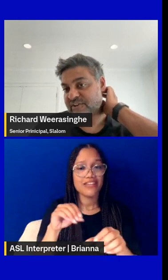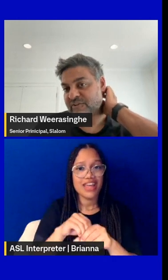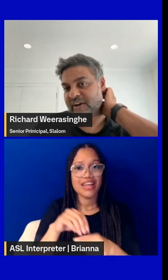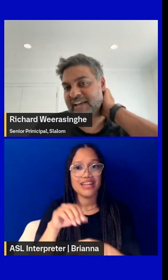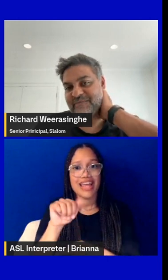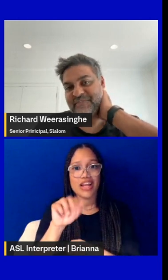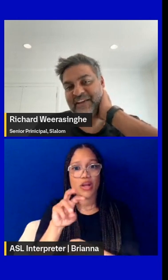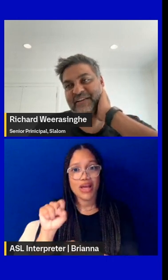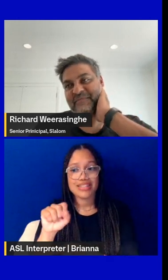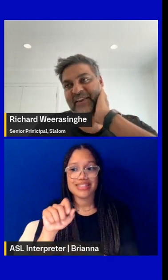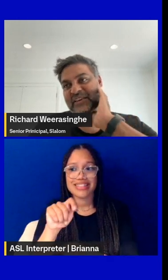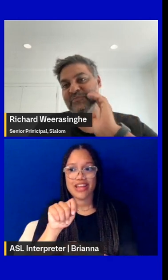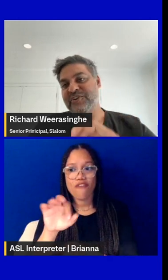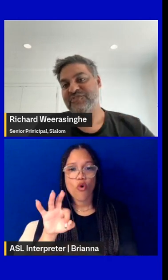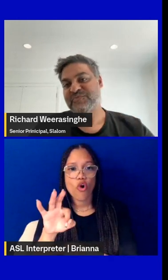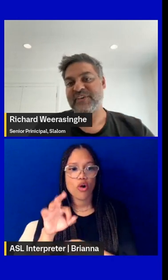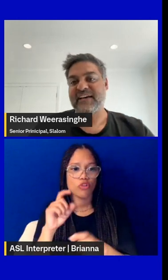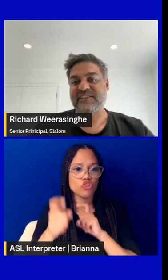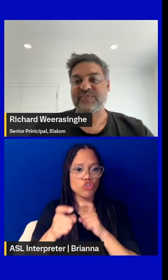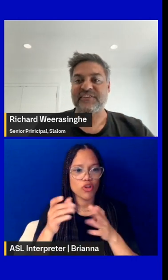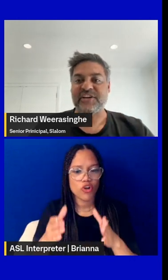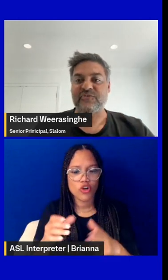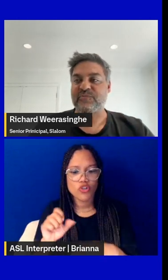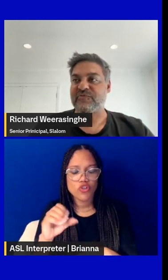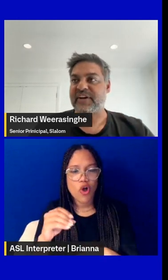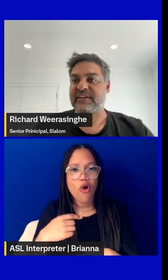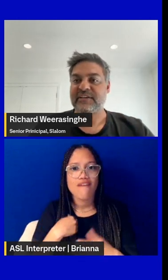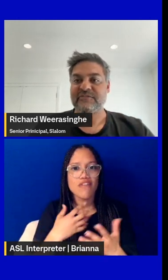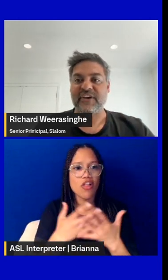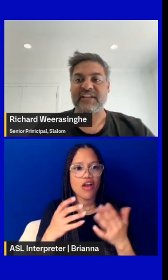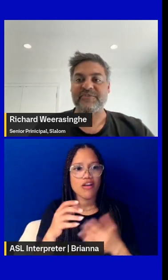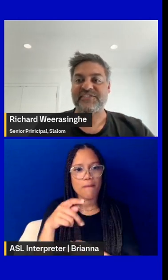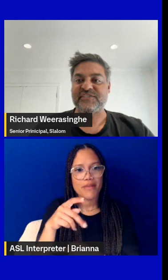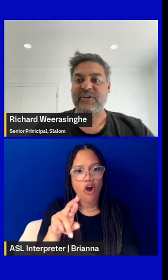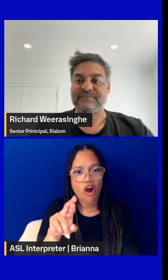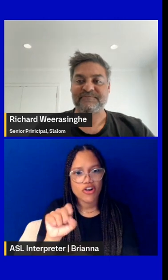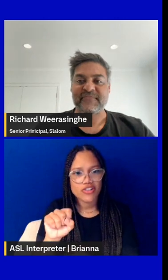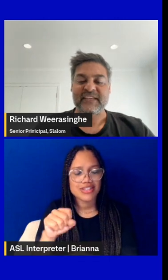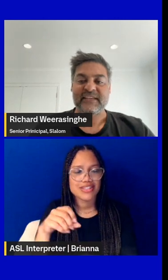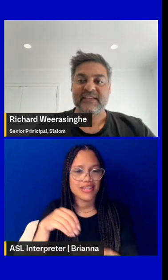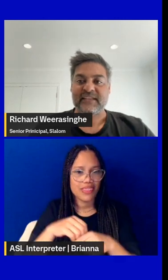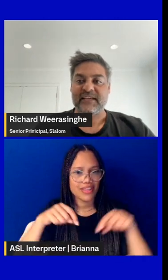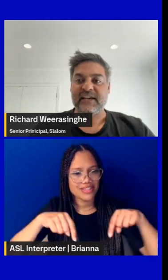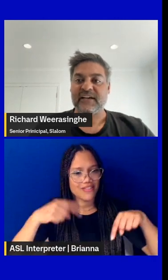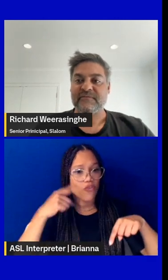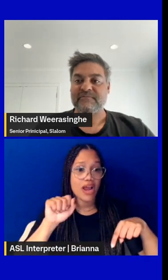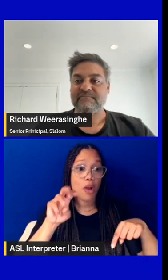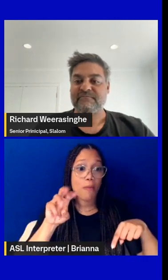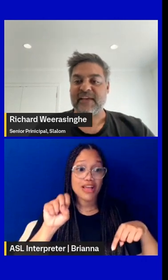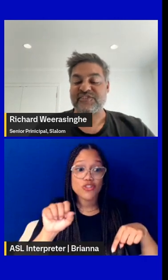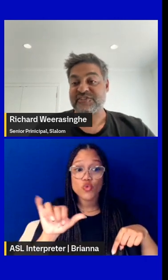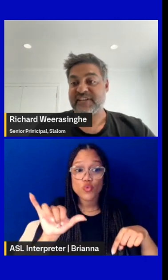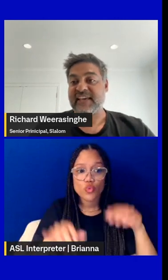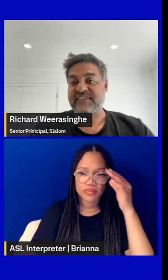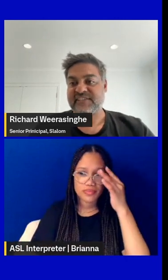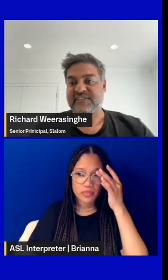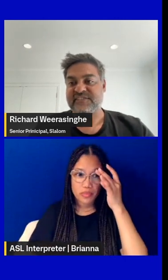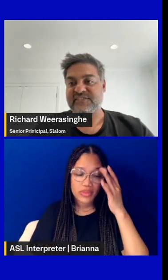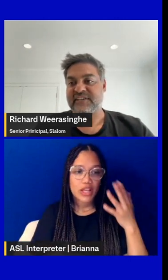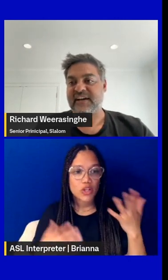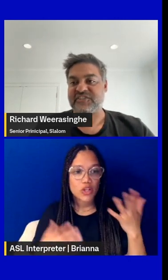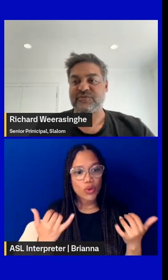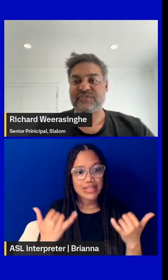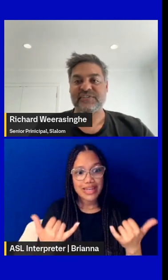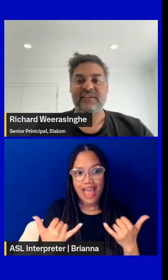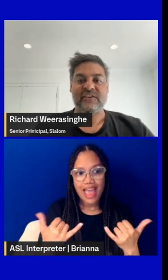AWS. So I have a many merged PRs within the Terraform provider for AWS as well. And so today, since this